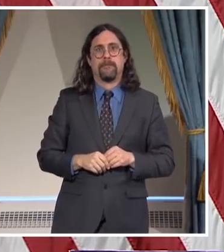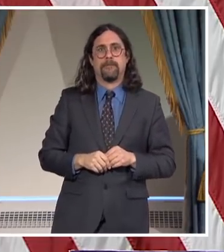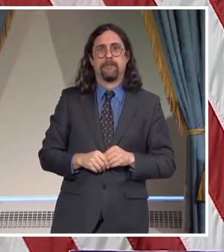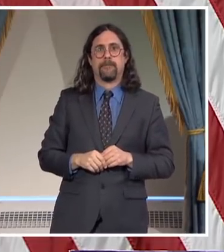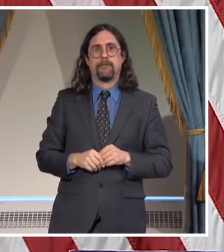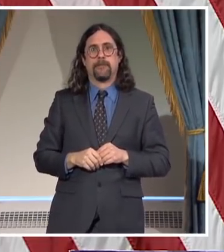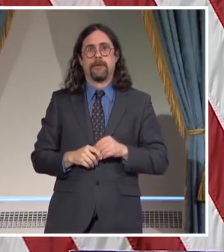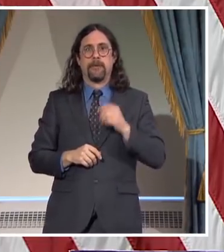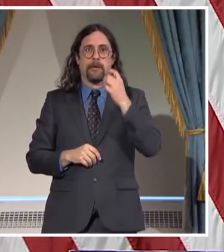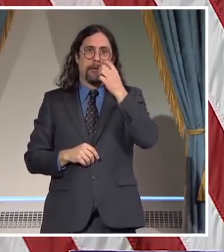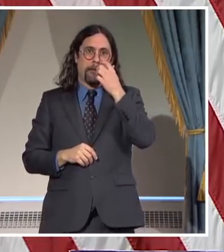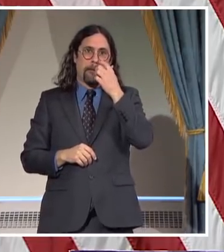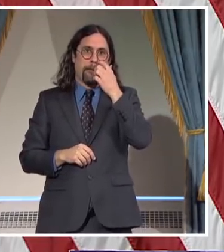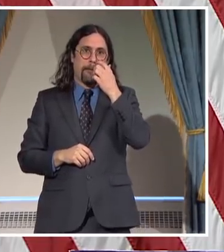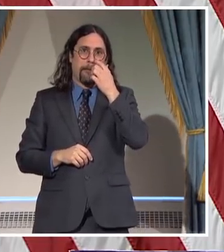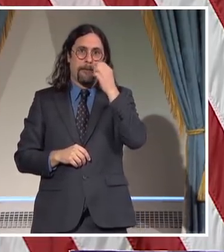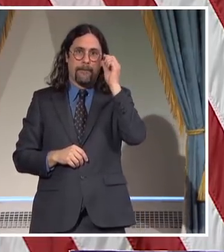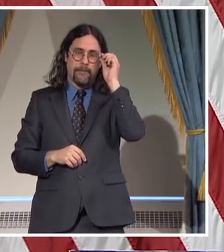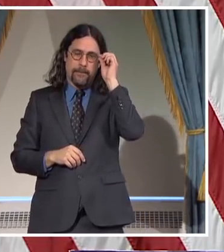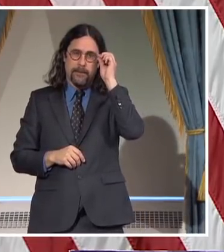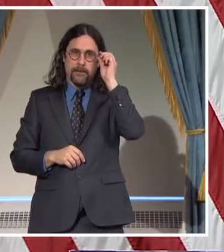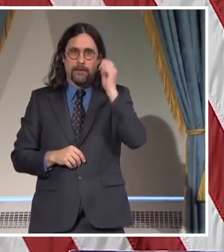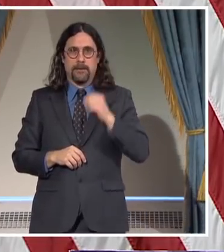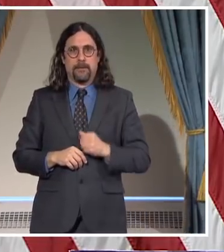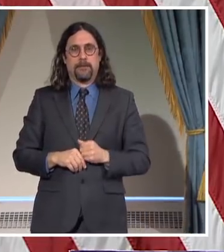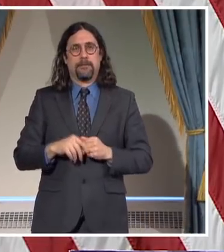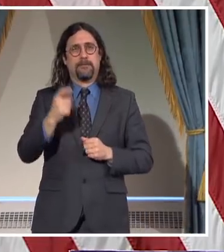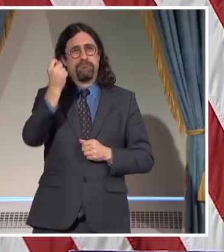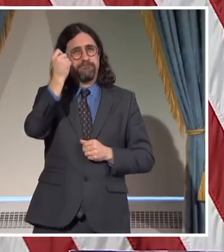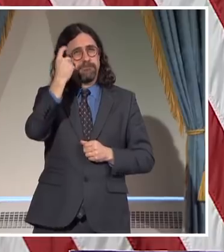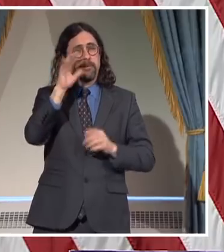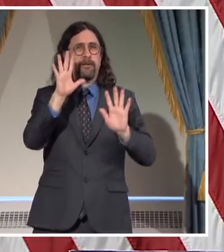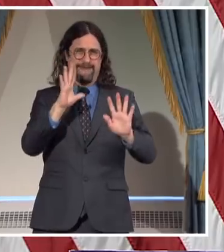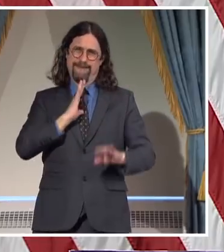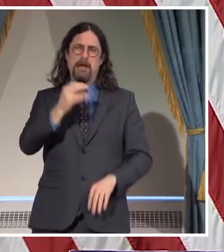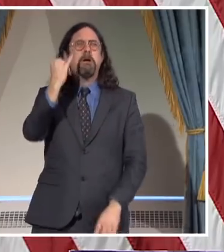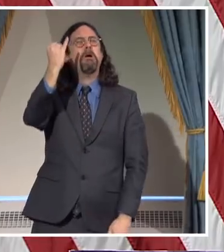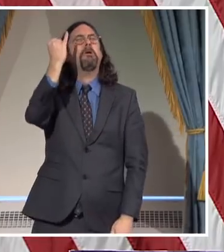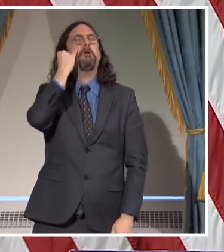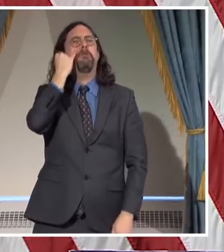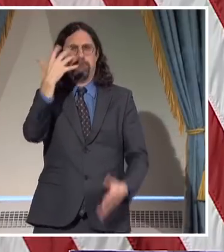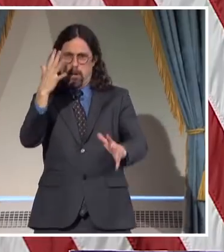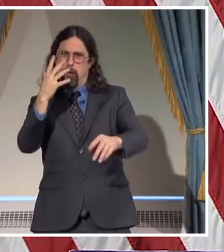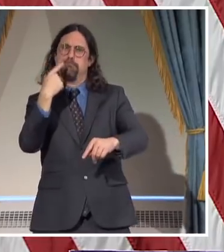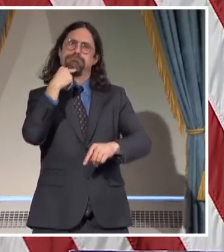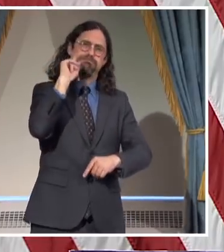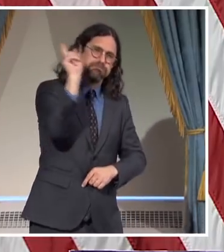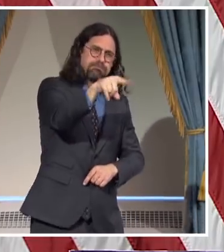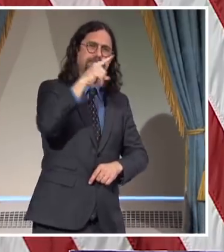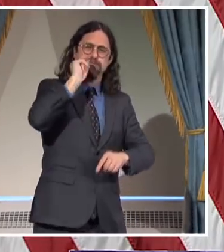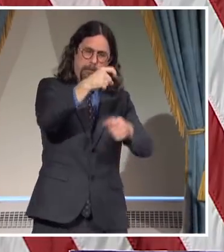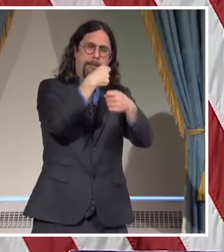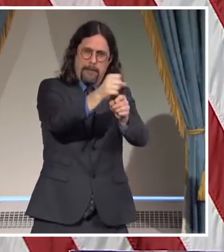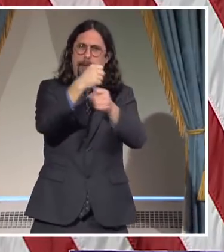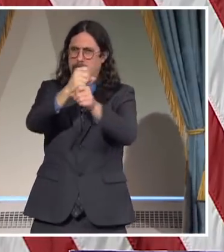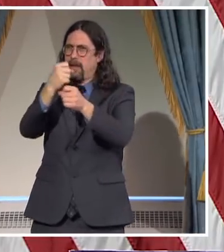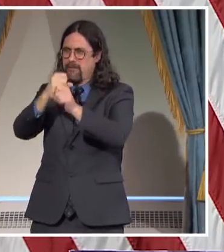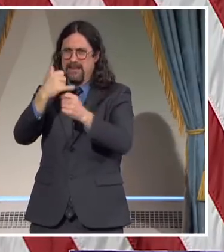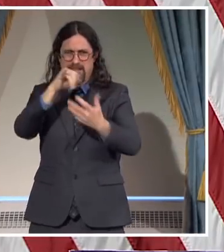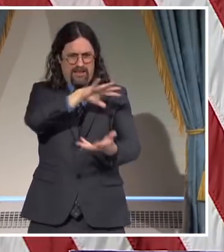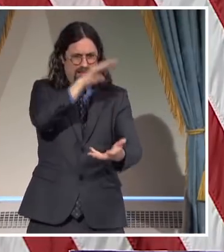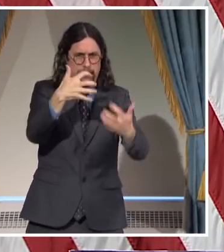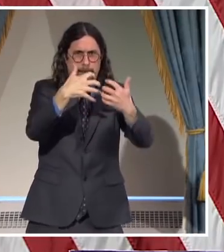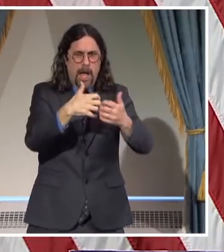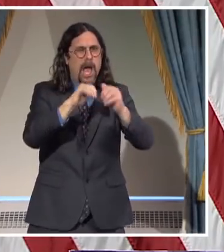gets involved much more deeply. I had a second round of conversations yesterday with the Defense Secretary and